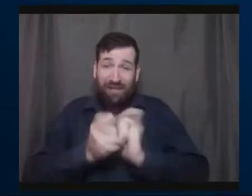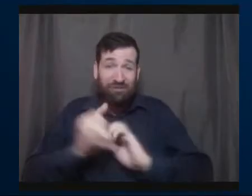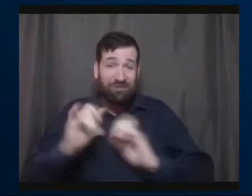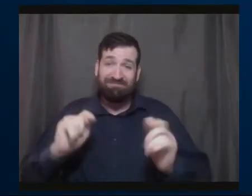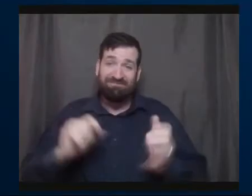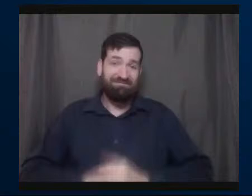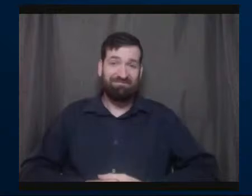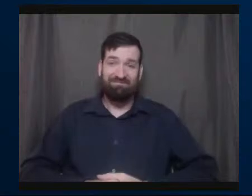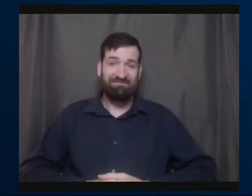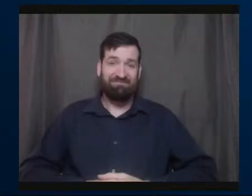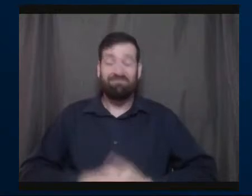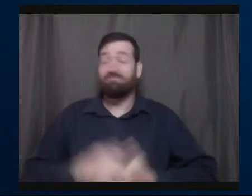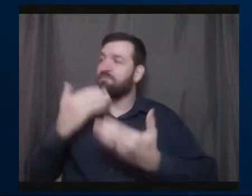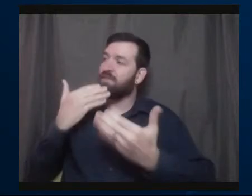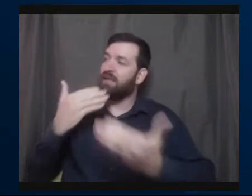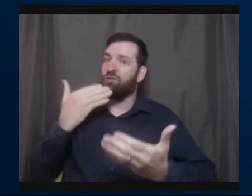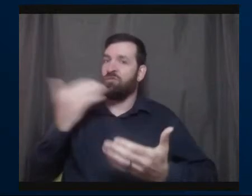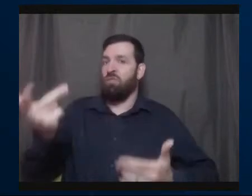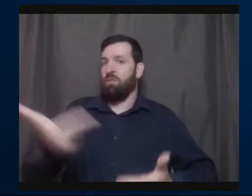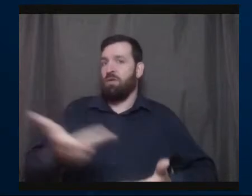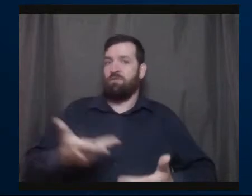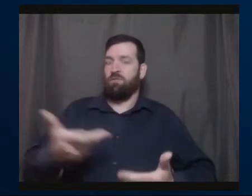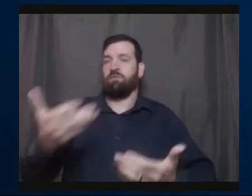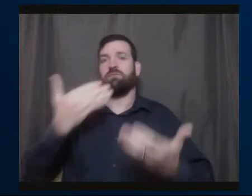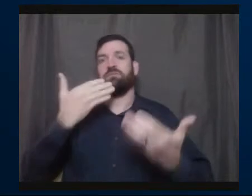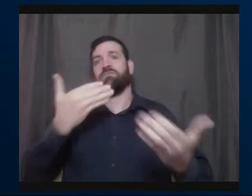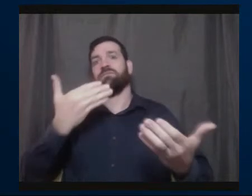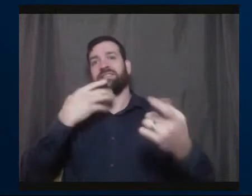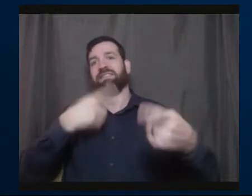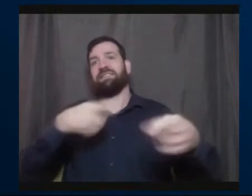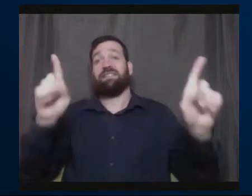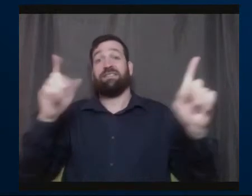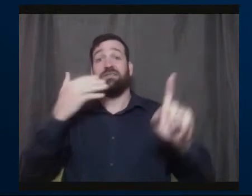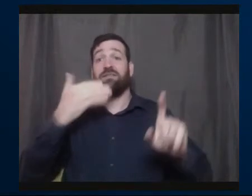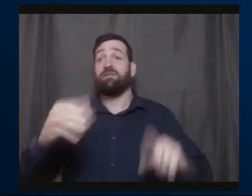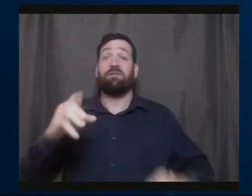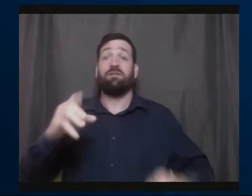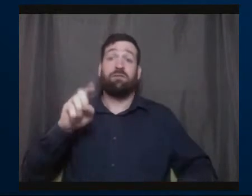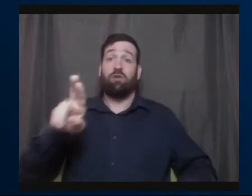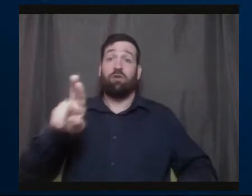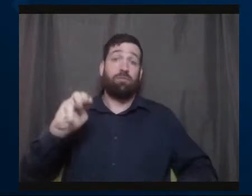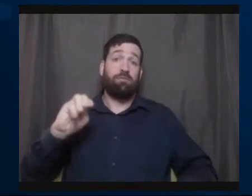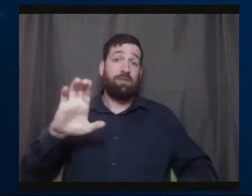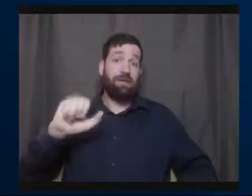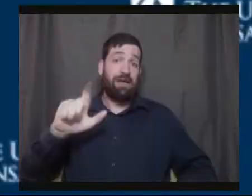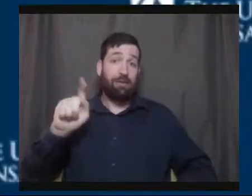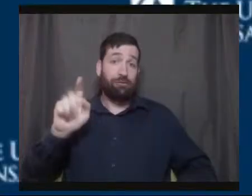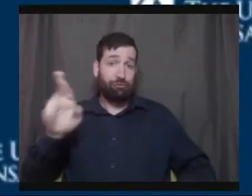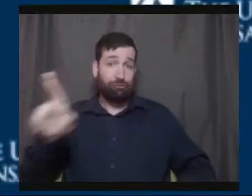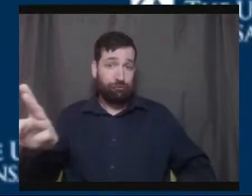Thank you to all three of you. Much success. Thank you. Dr. McAllister, final thoughts.